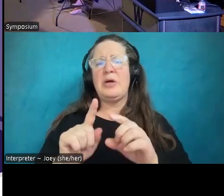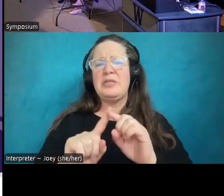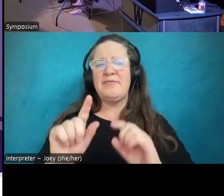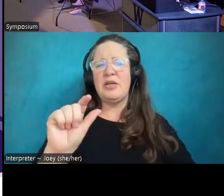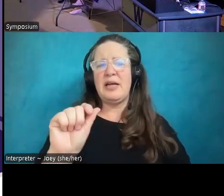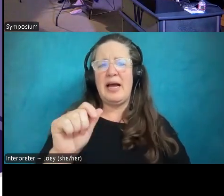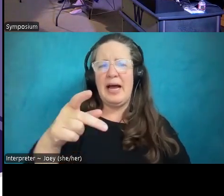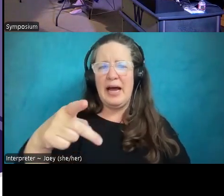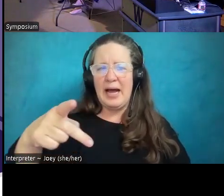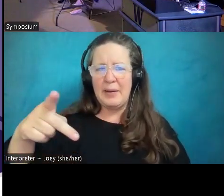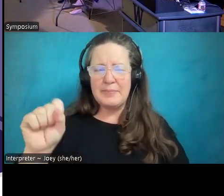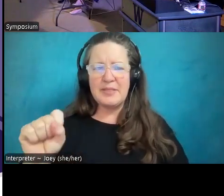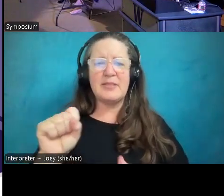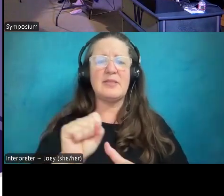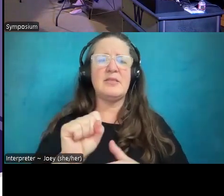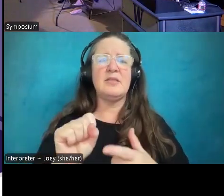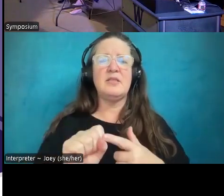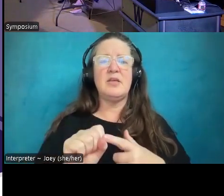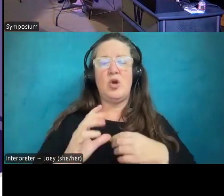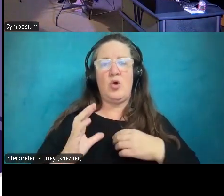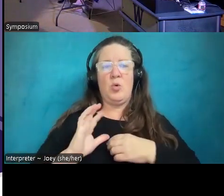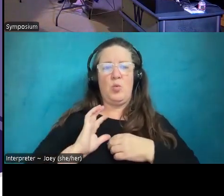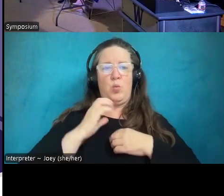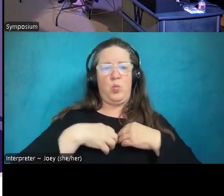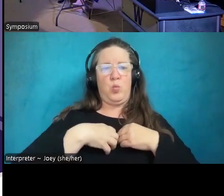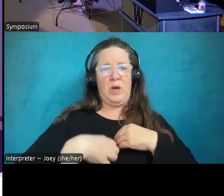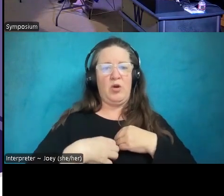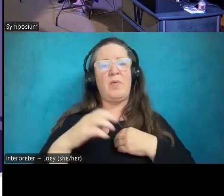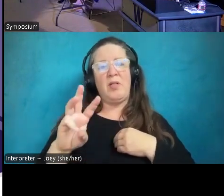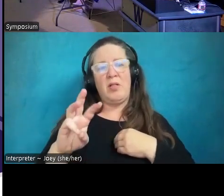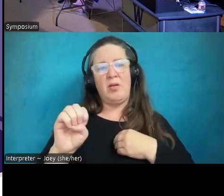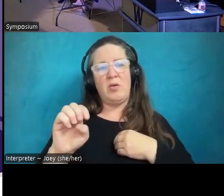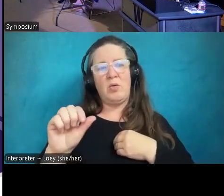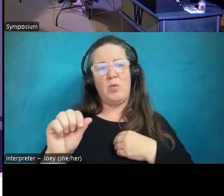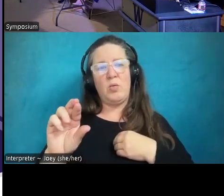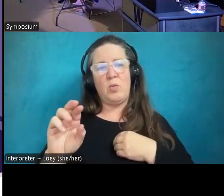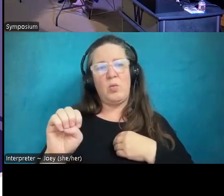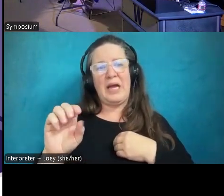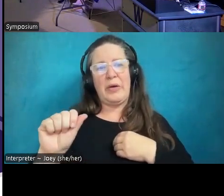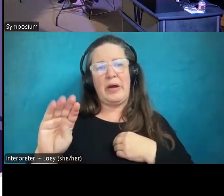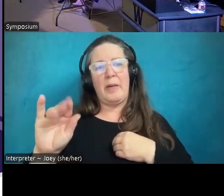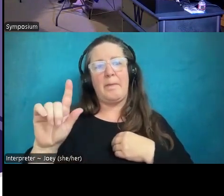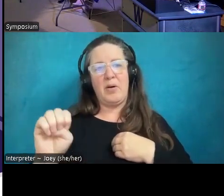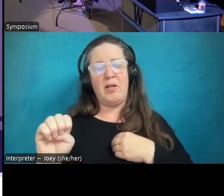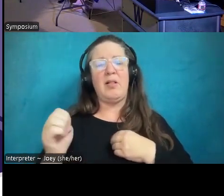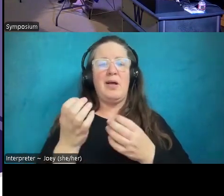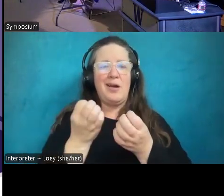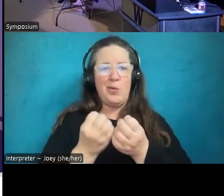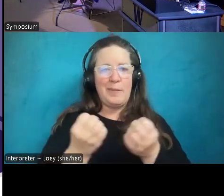devices for pacing and in long COVID patients? Brands, specific brands,